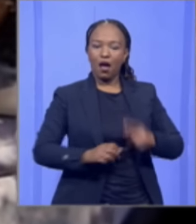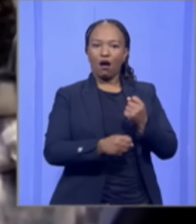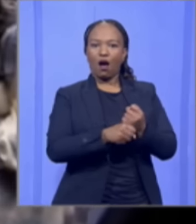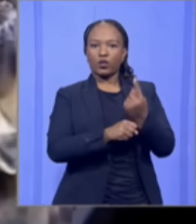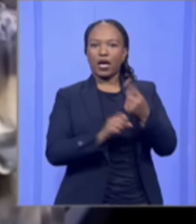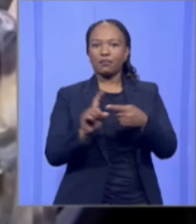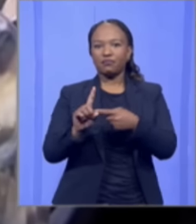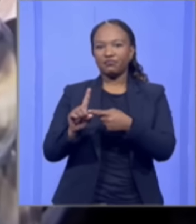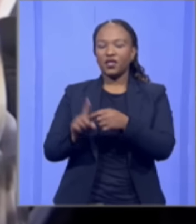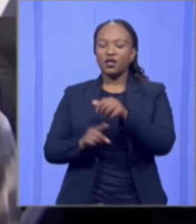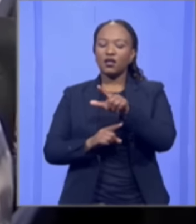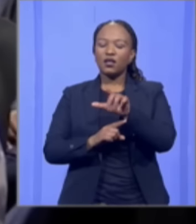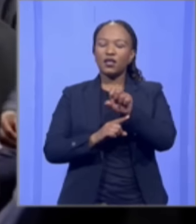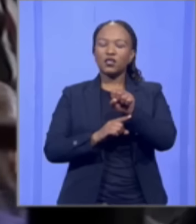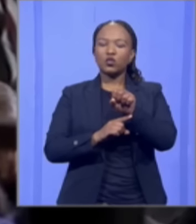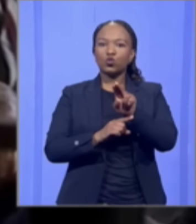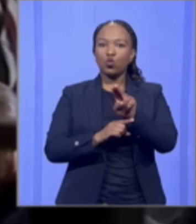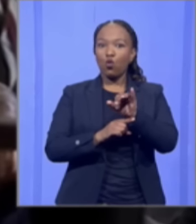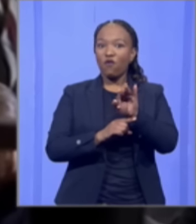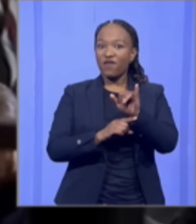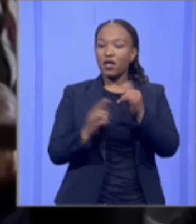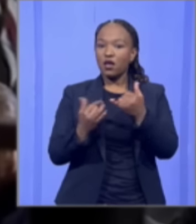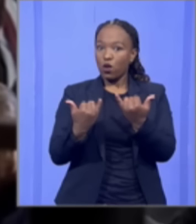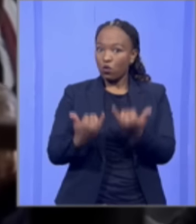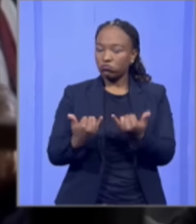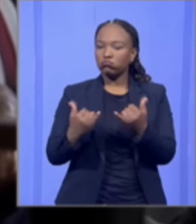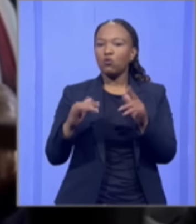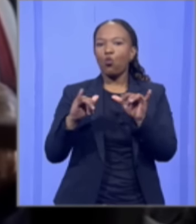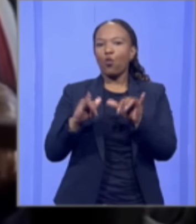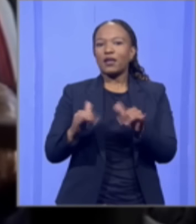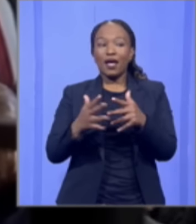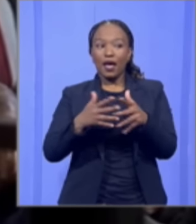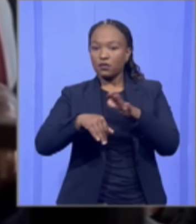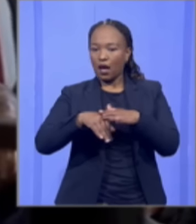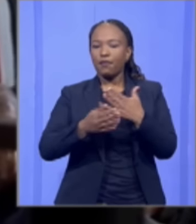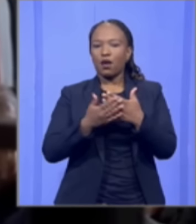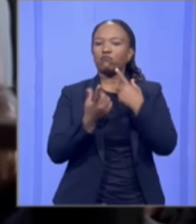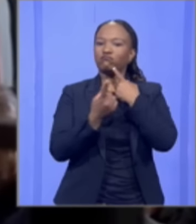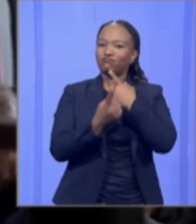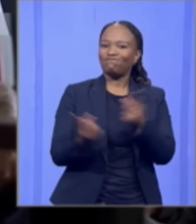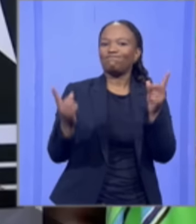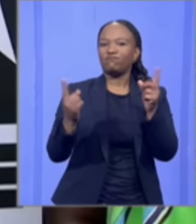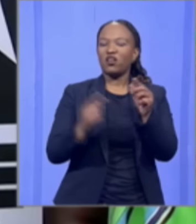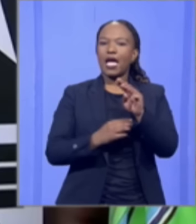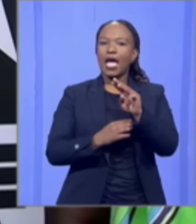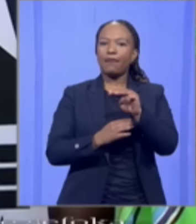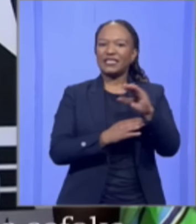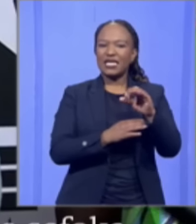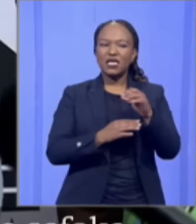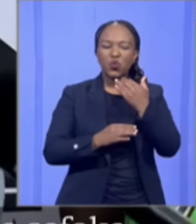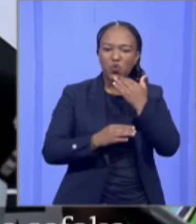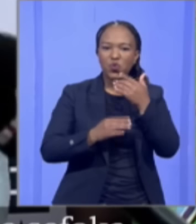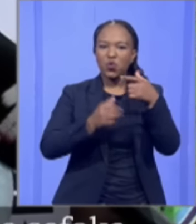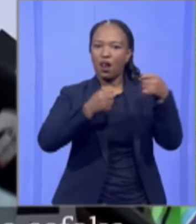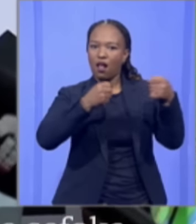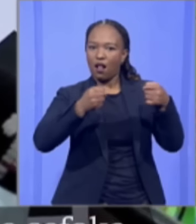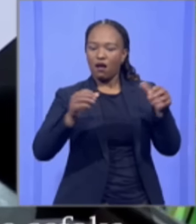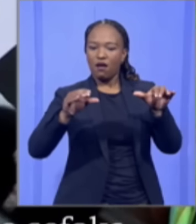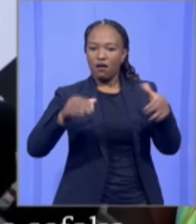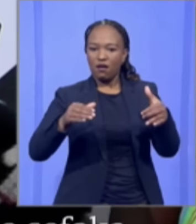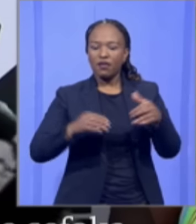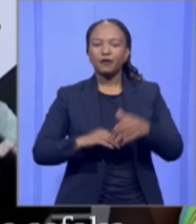a tsebagatše kabinete ya gagwe nako efe goba efe go tloga ga bjale gona bošegong bjo. I think God was